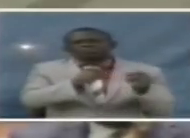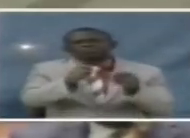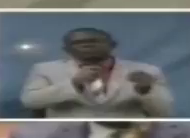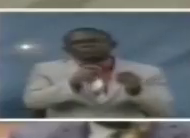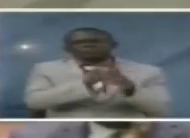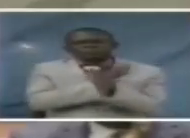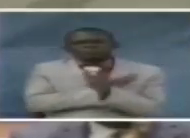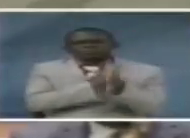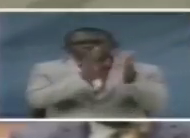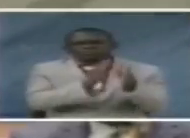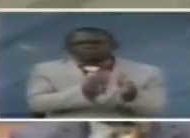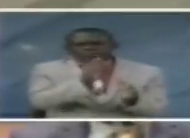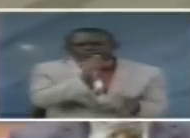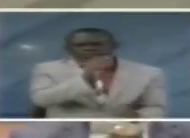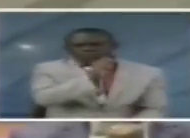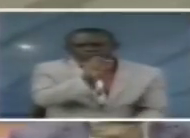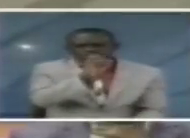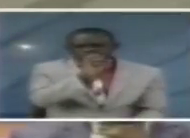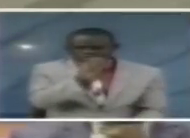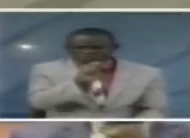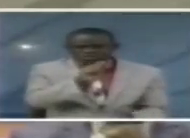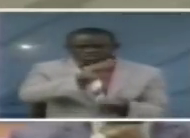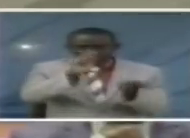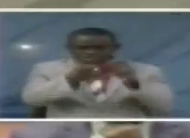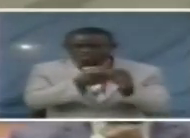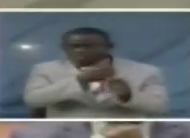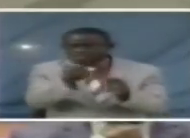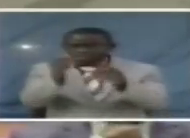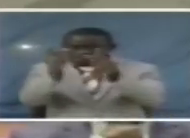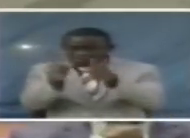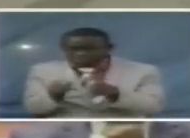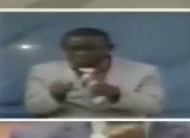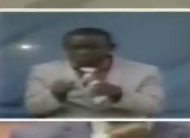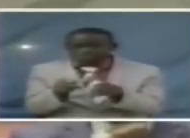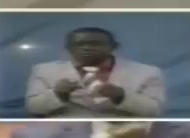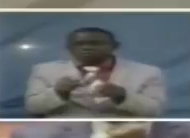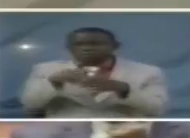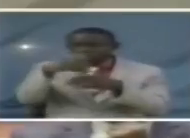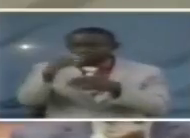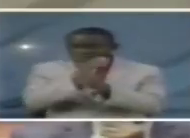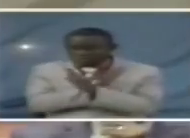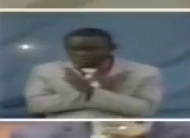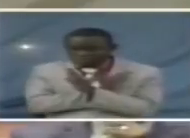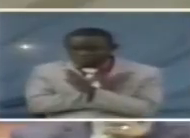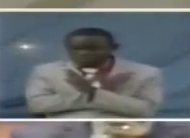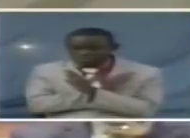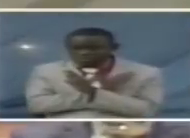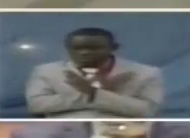indirect ownership or control of the Zambian asset changes